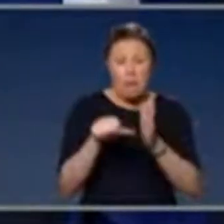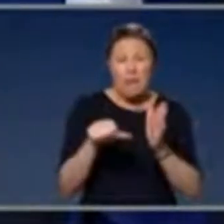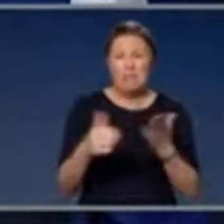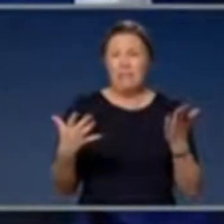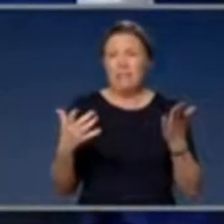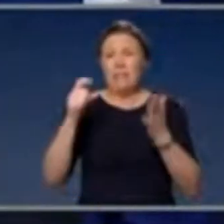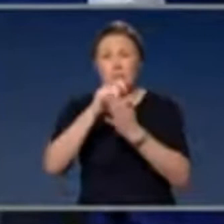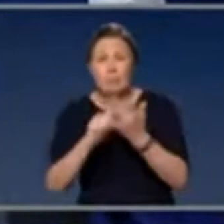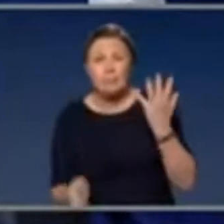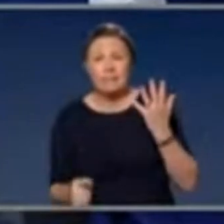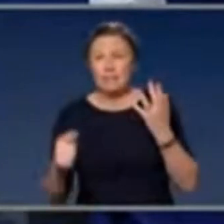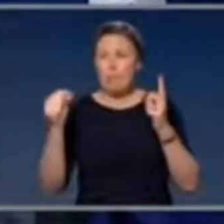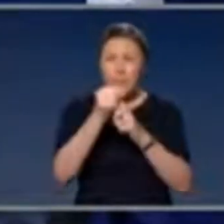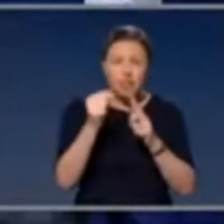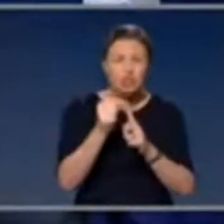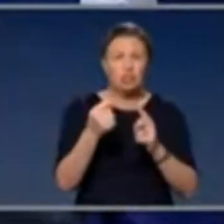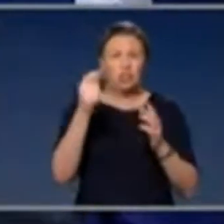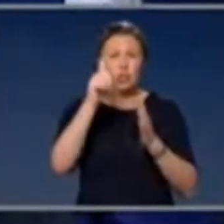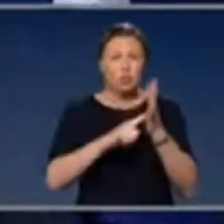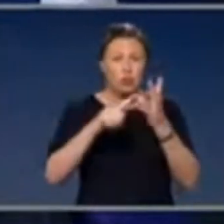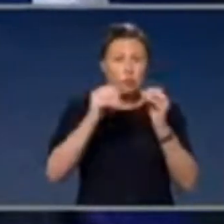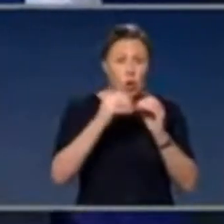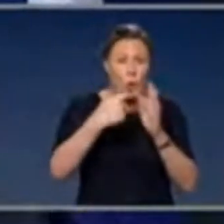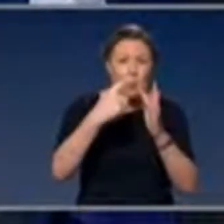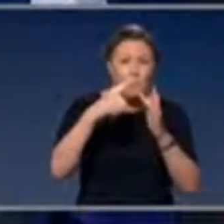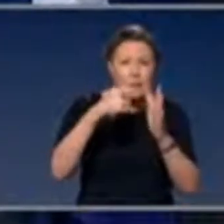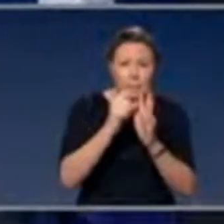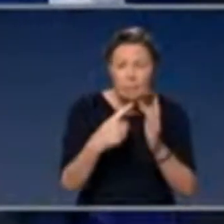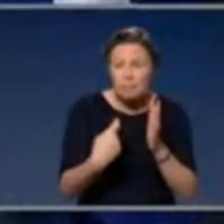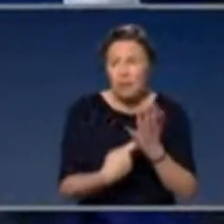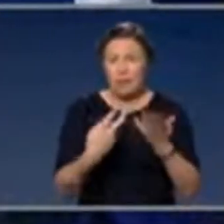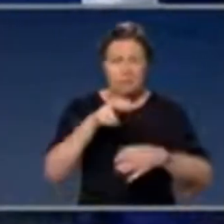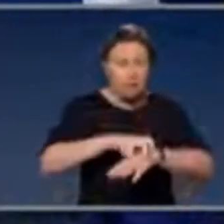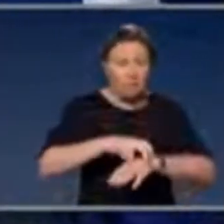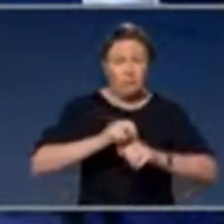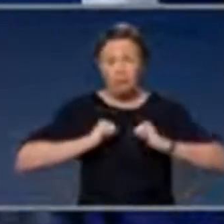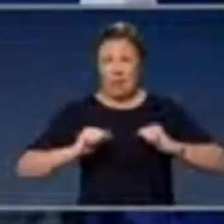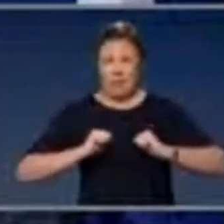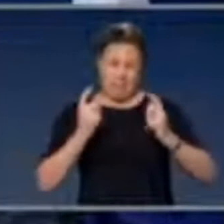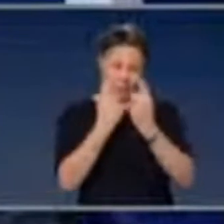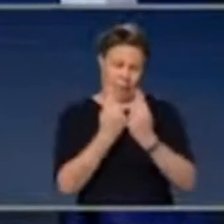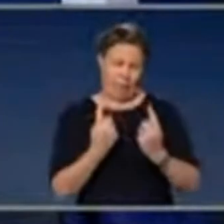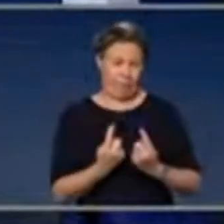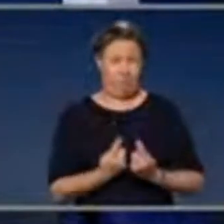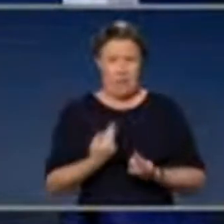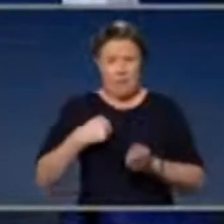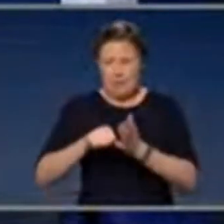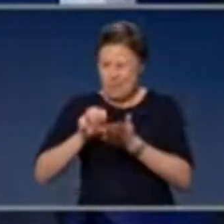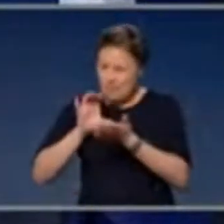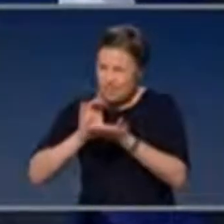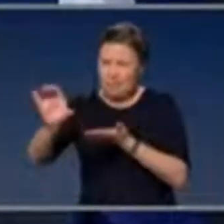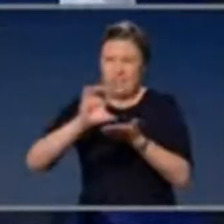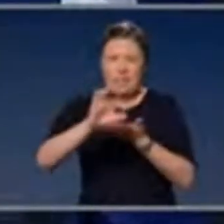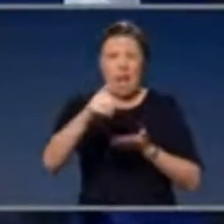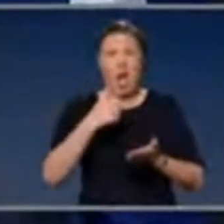support, for JobKeeper employment wage subsidy support. We've got $1 billion invested